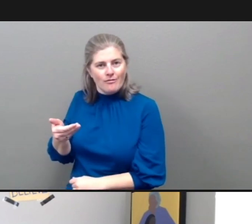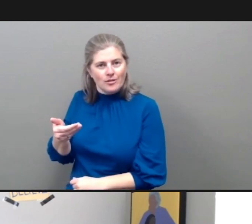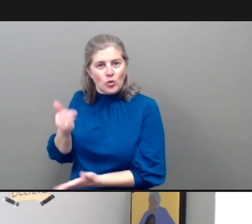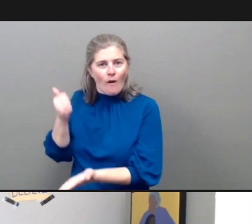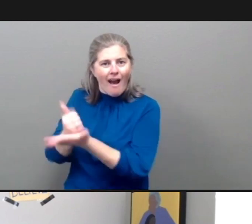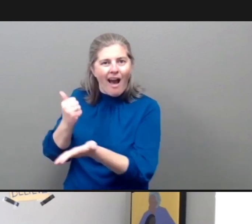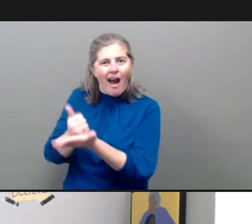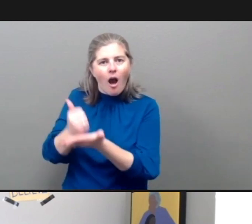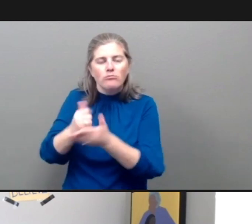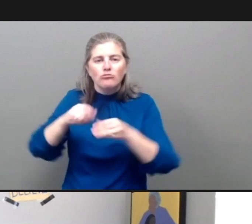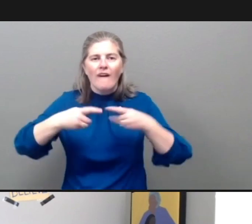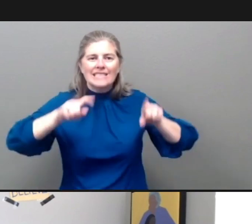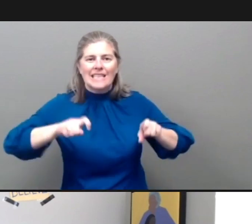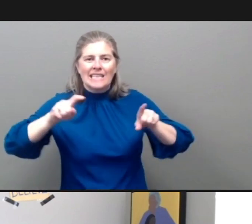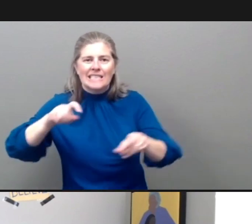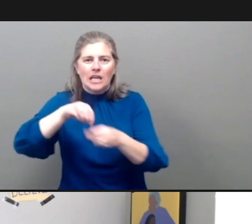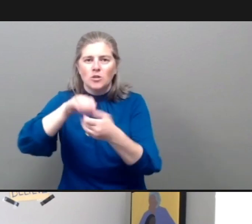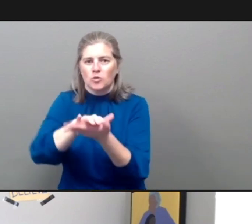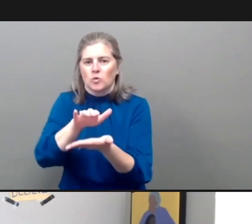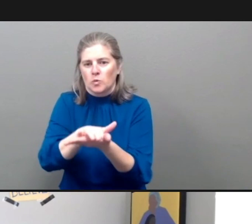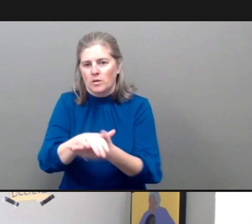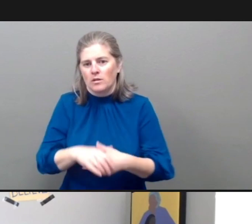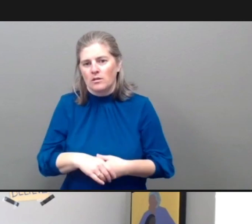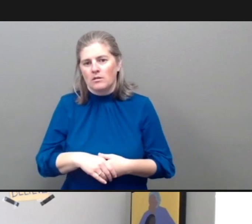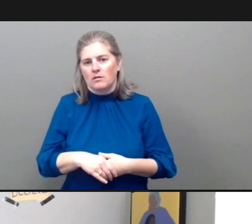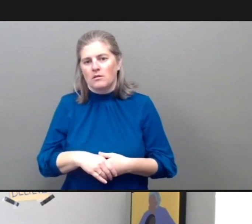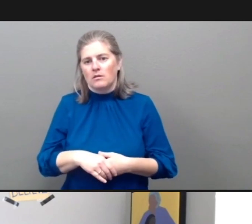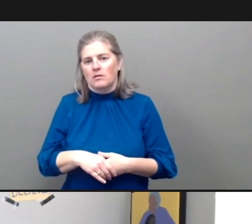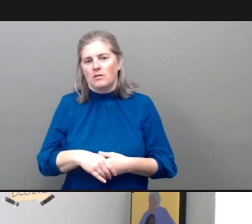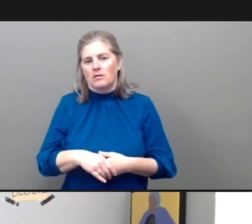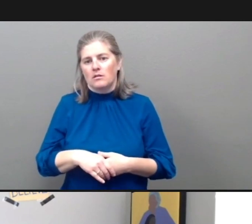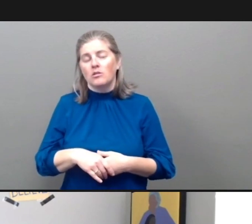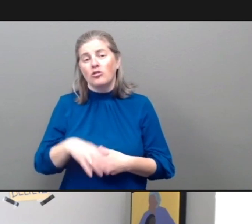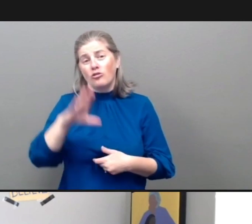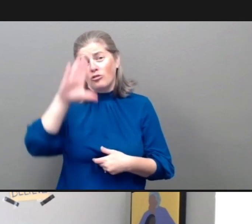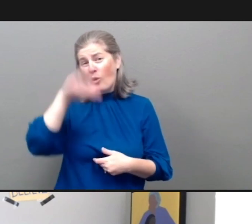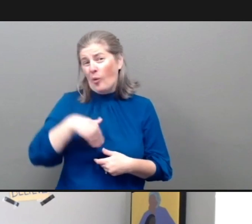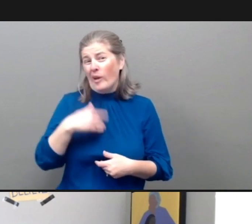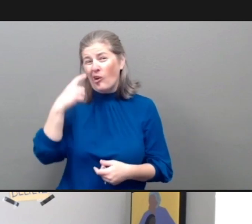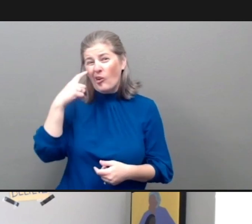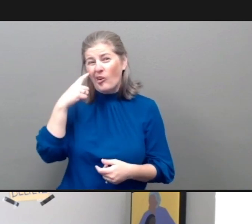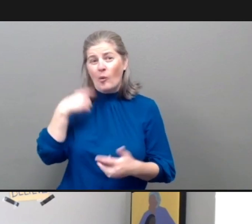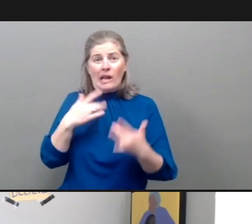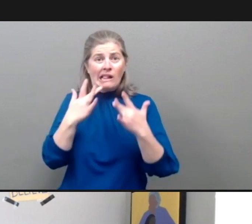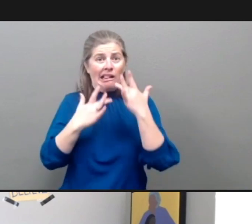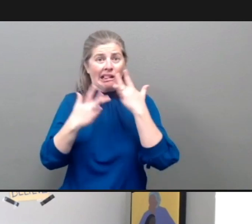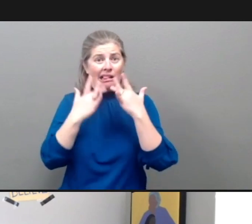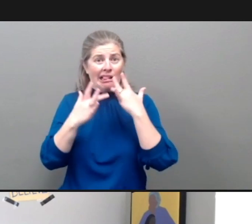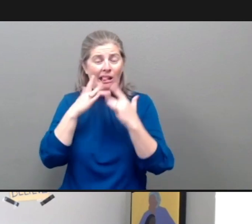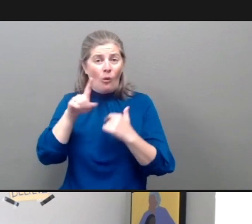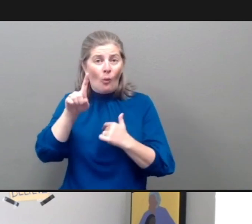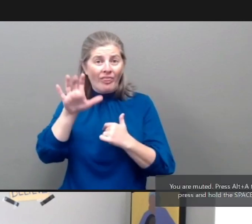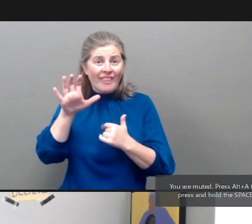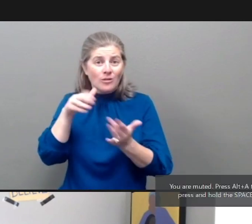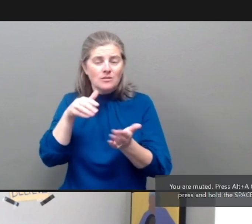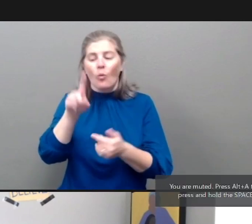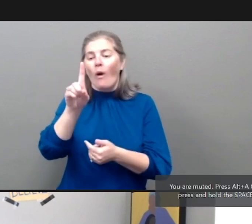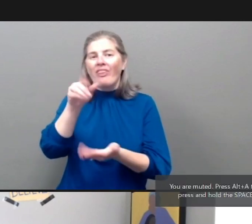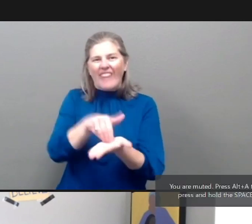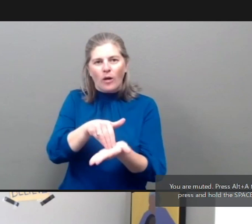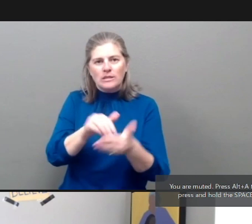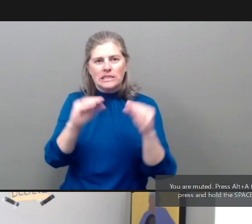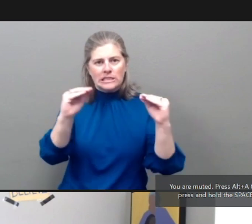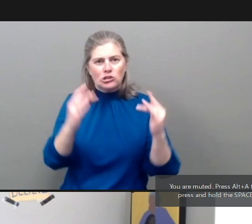do that testing in the school. You may have reported previously that we are short over 1,000 teachers, and